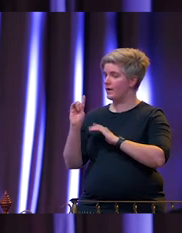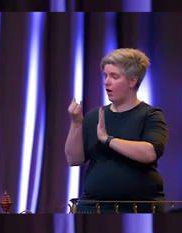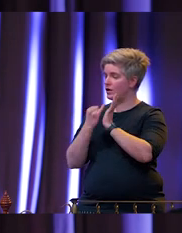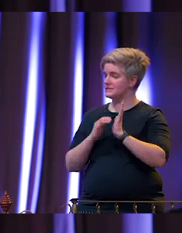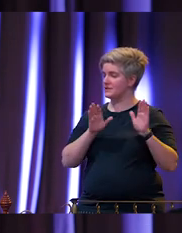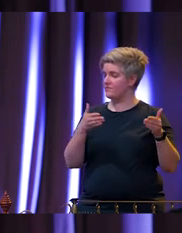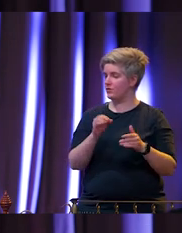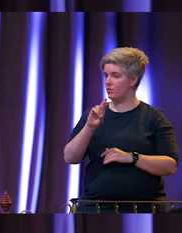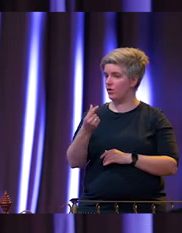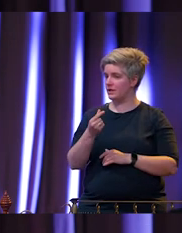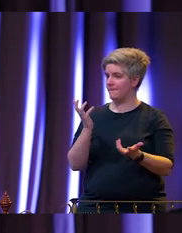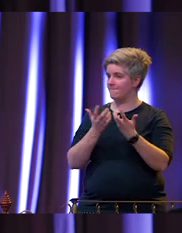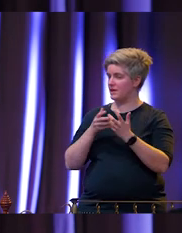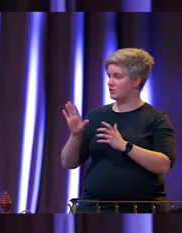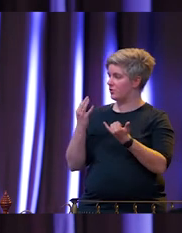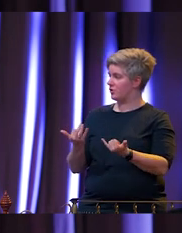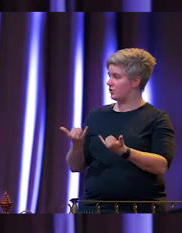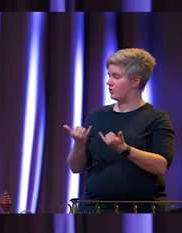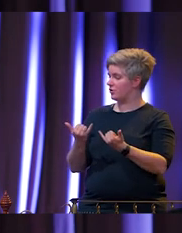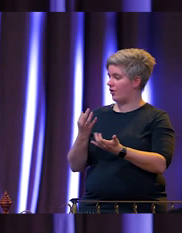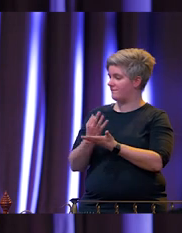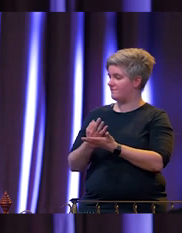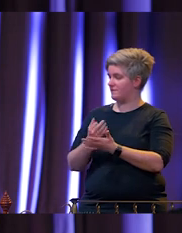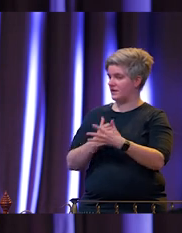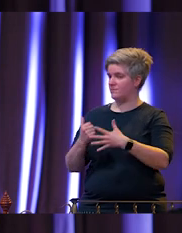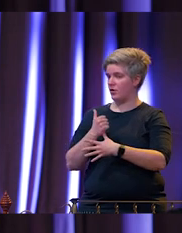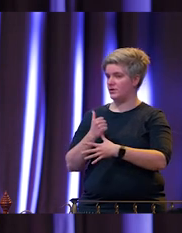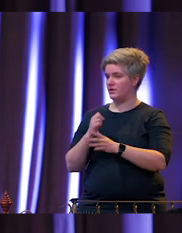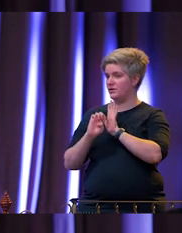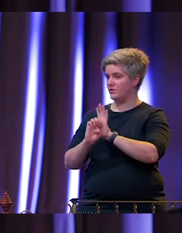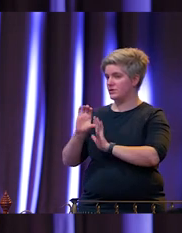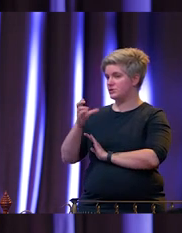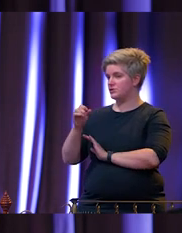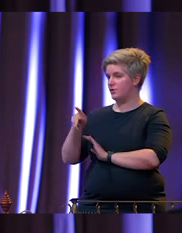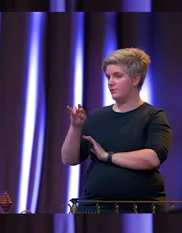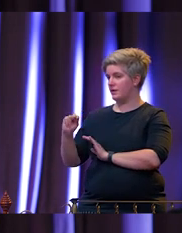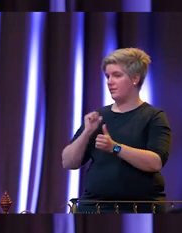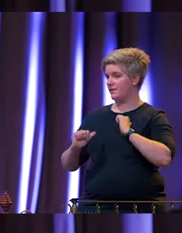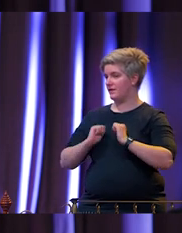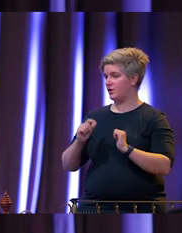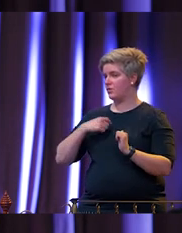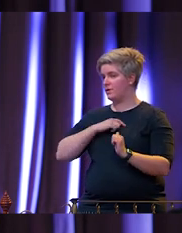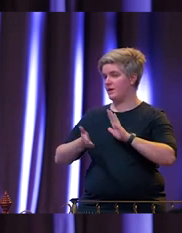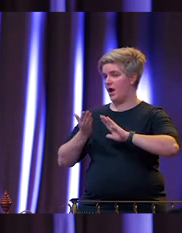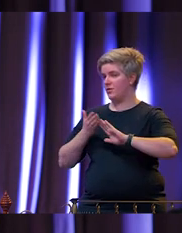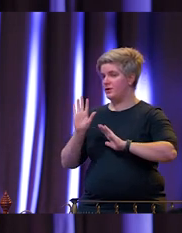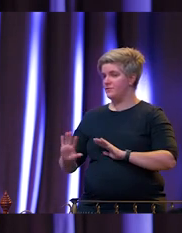where artistically focused organizations fit into your current funding priorities. For example, at Chopin